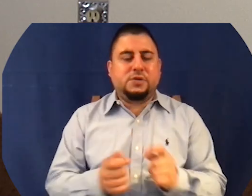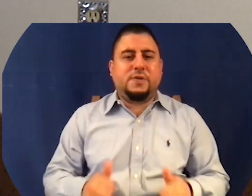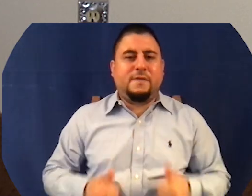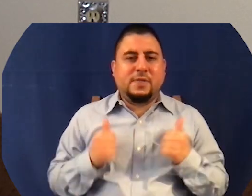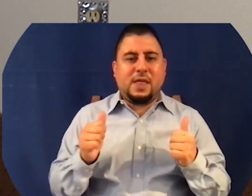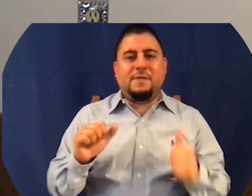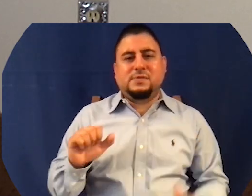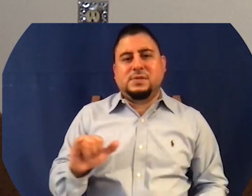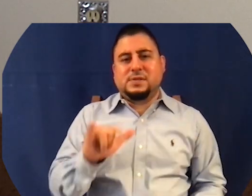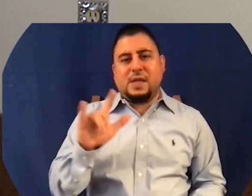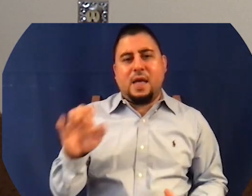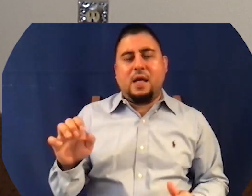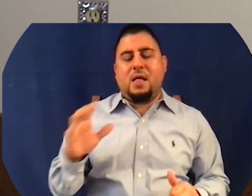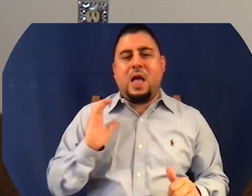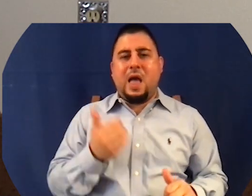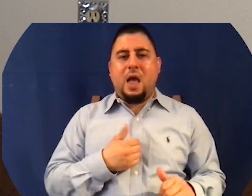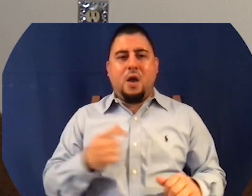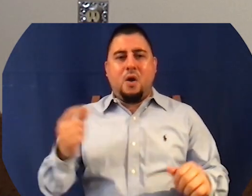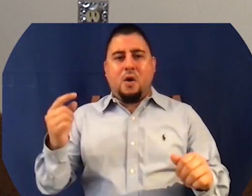lifestyle